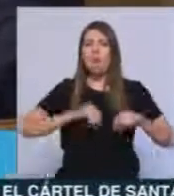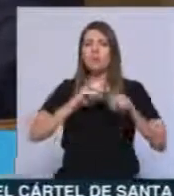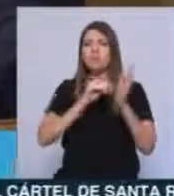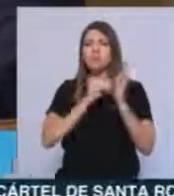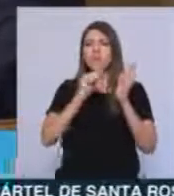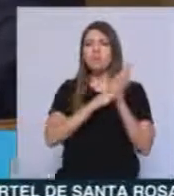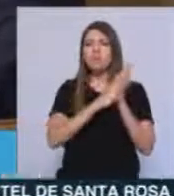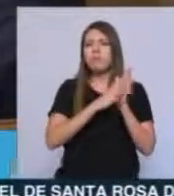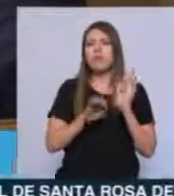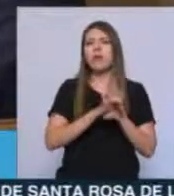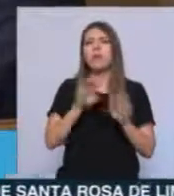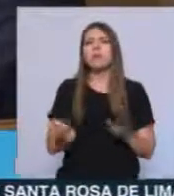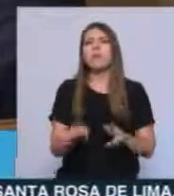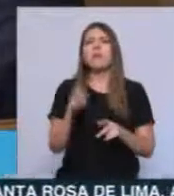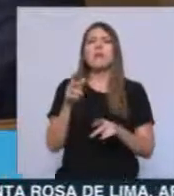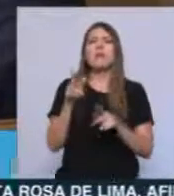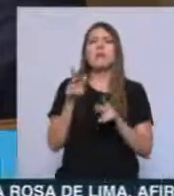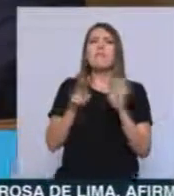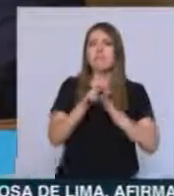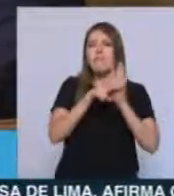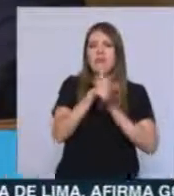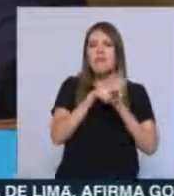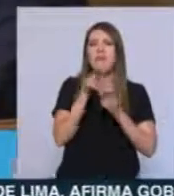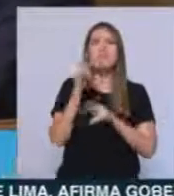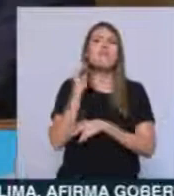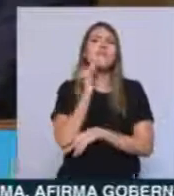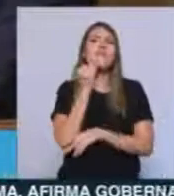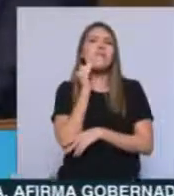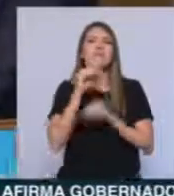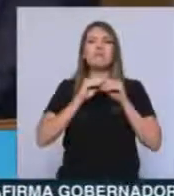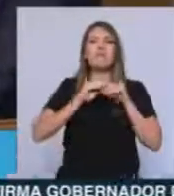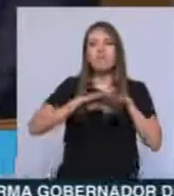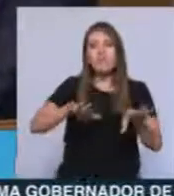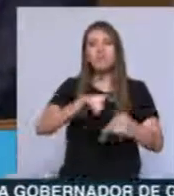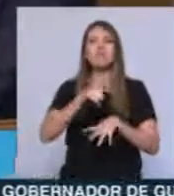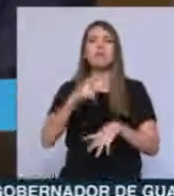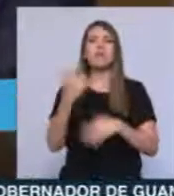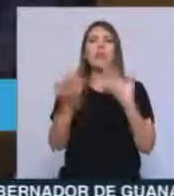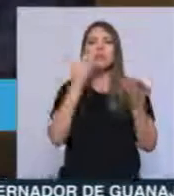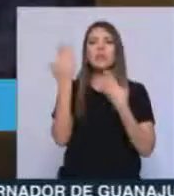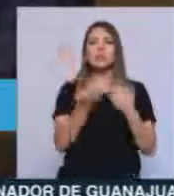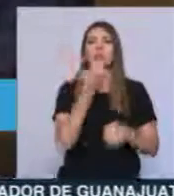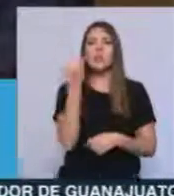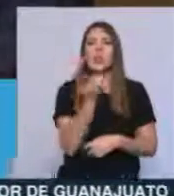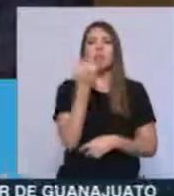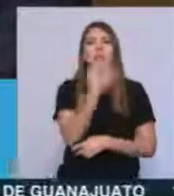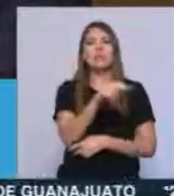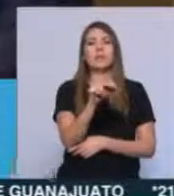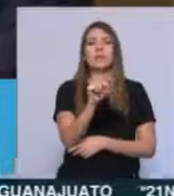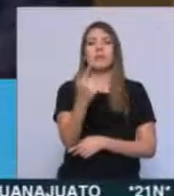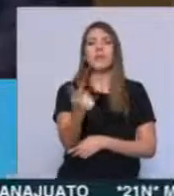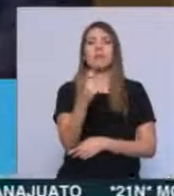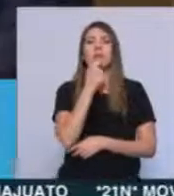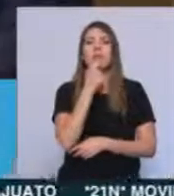a quick example, I showed a video on Facebook of a school where the children,